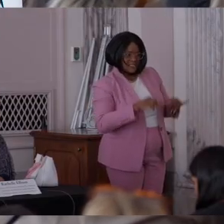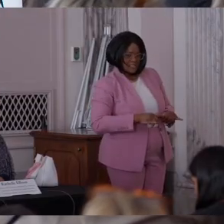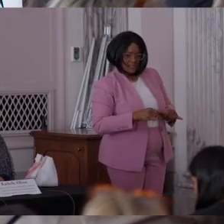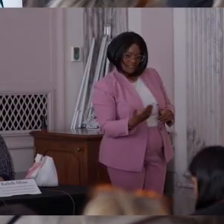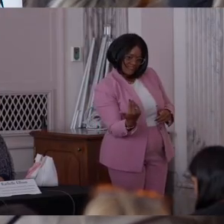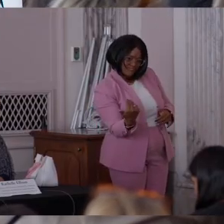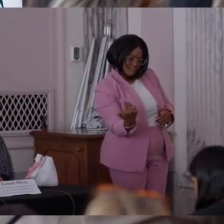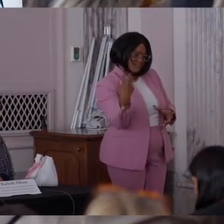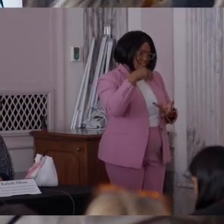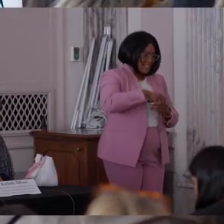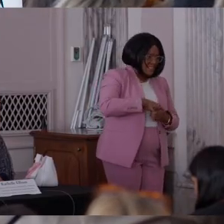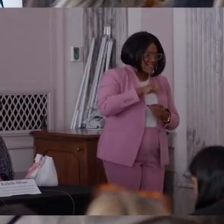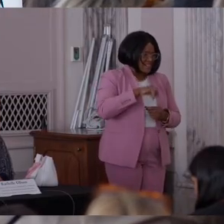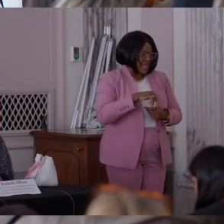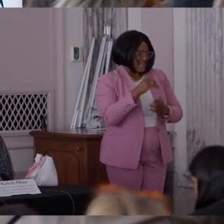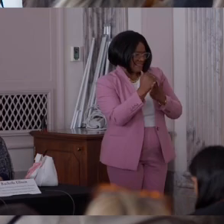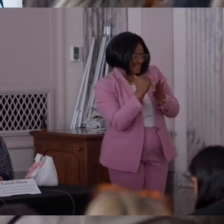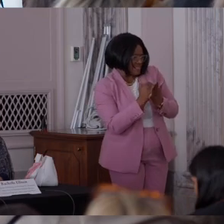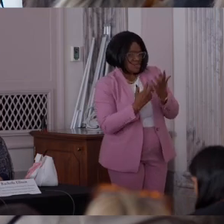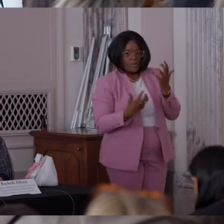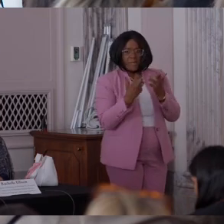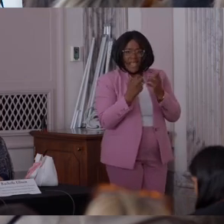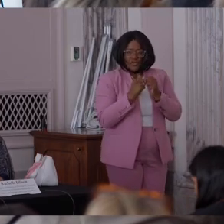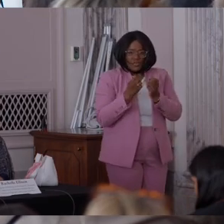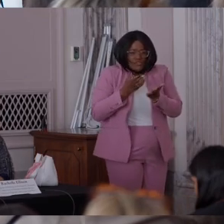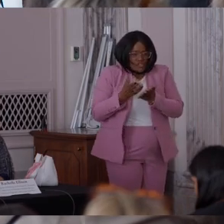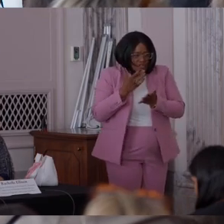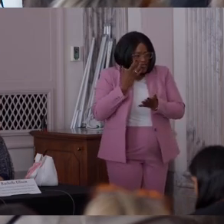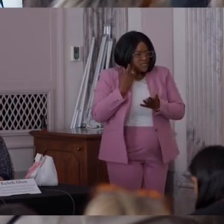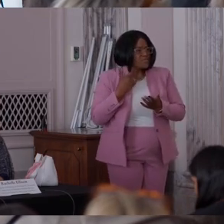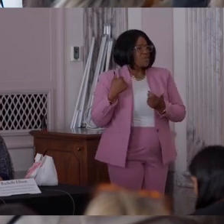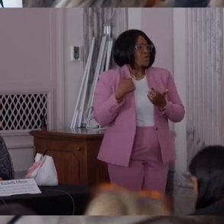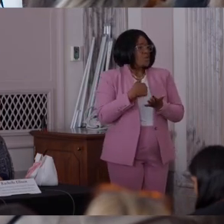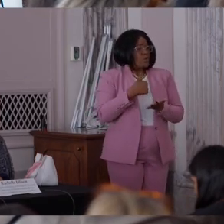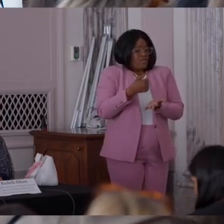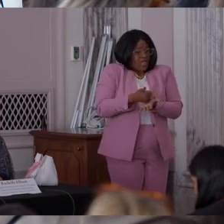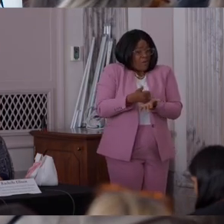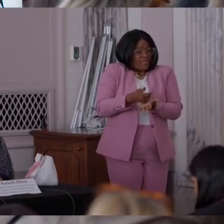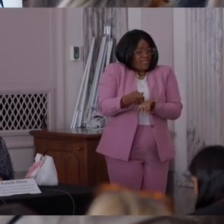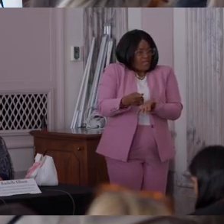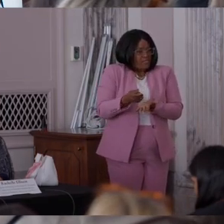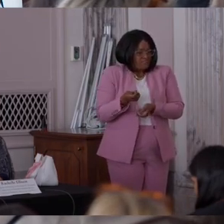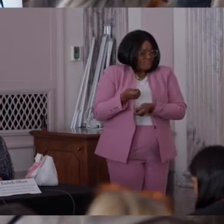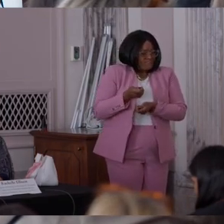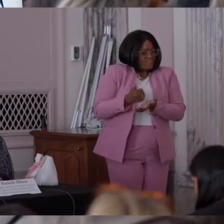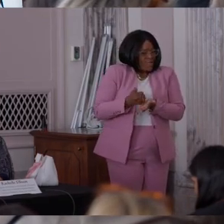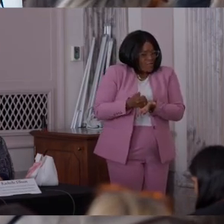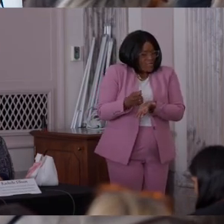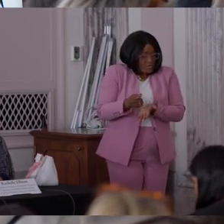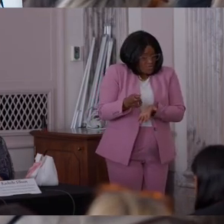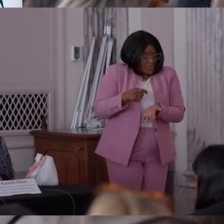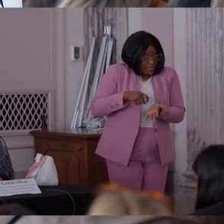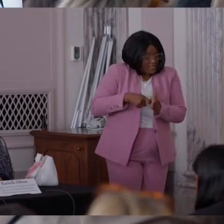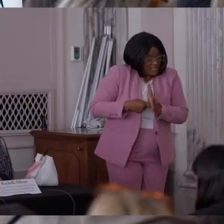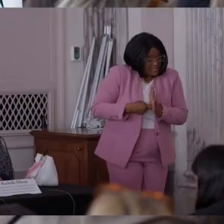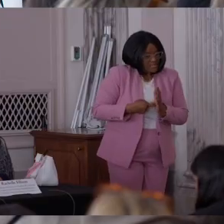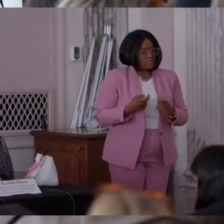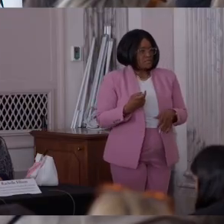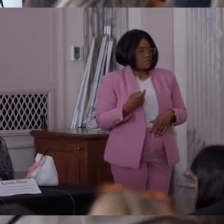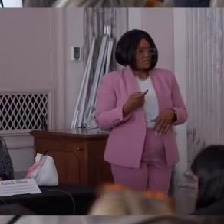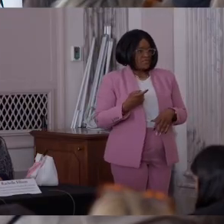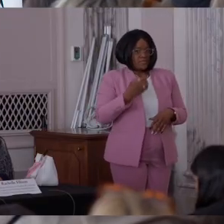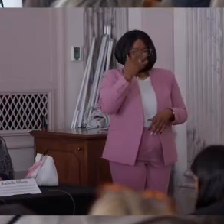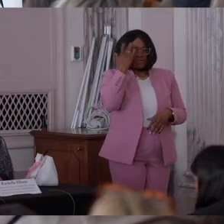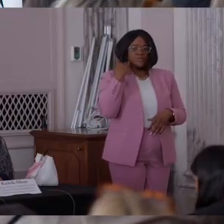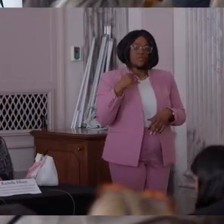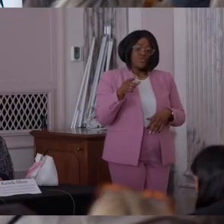get them on a by name list, to get them matched. And we're walking them through the entire process to their keys when they do have keys, or in this case right now, the